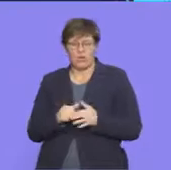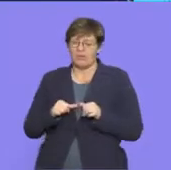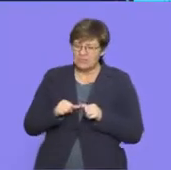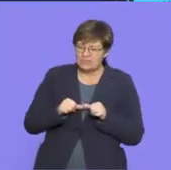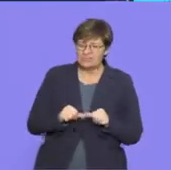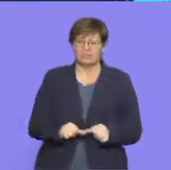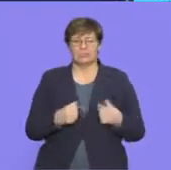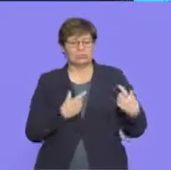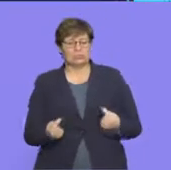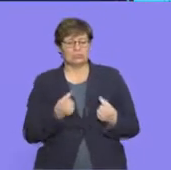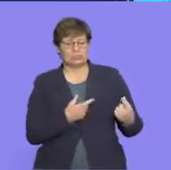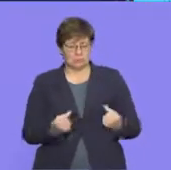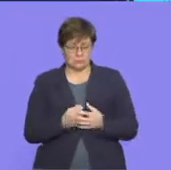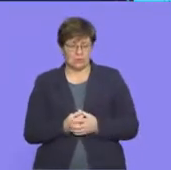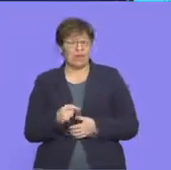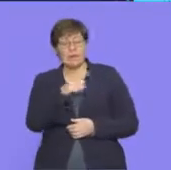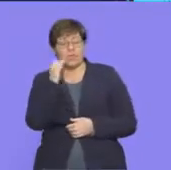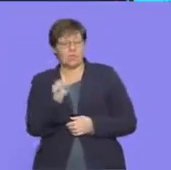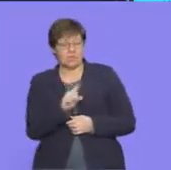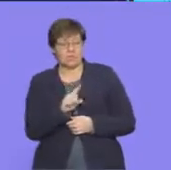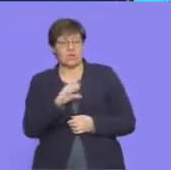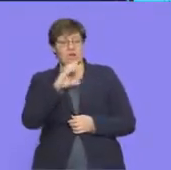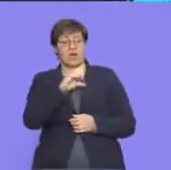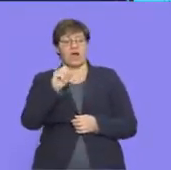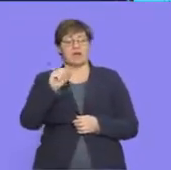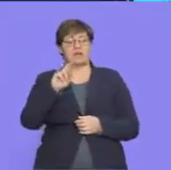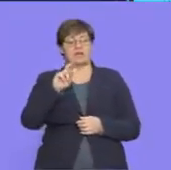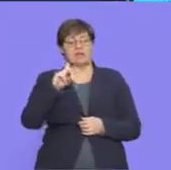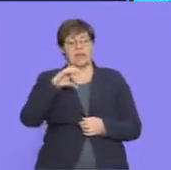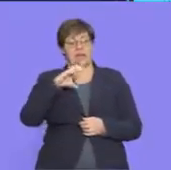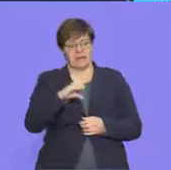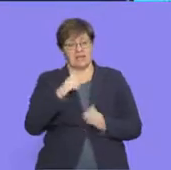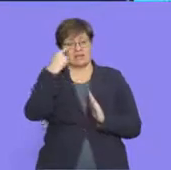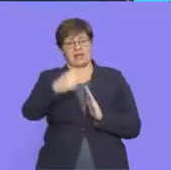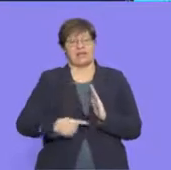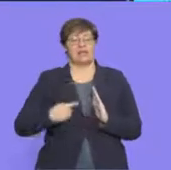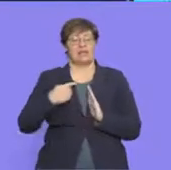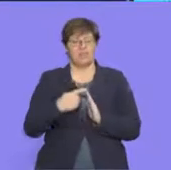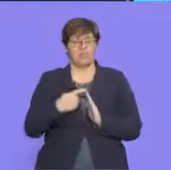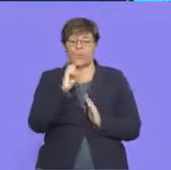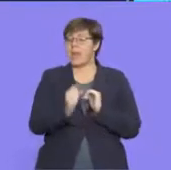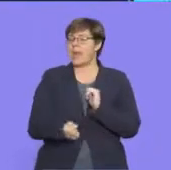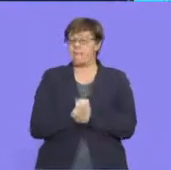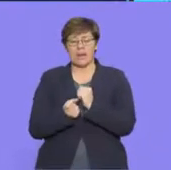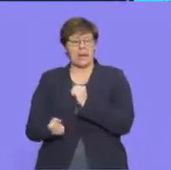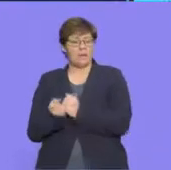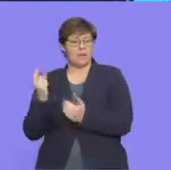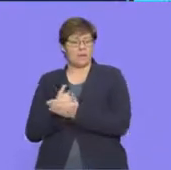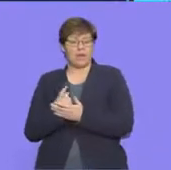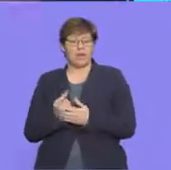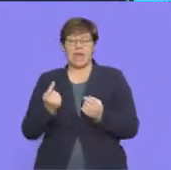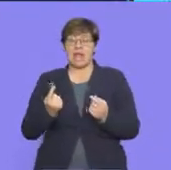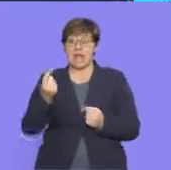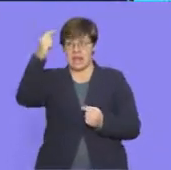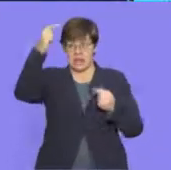all of the time. So that is called the cardiac cycle. It happens all the time. In, top, bottom,